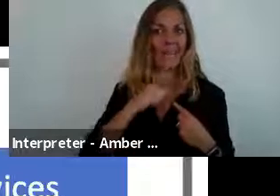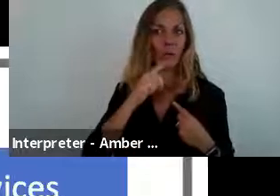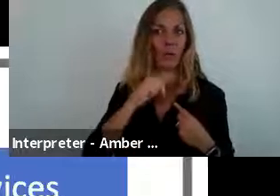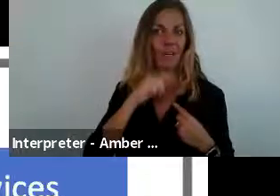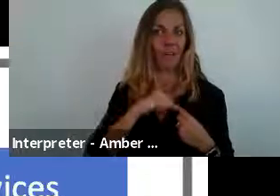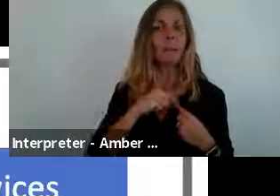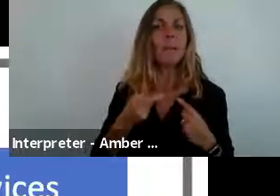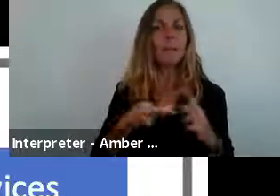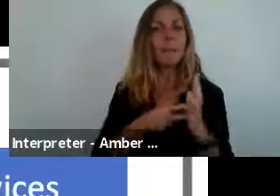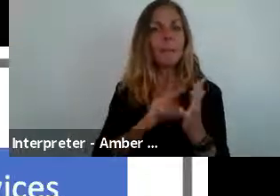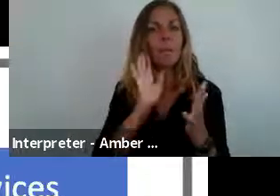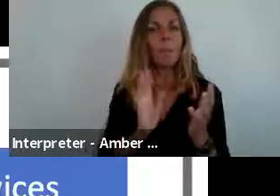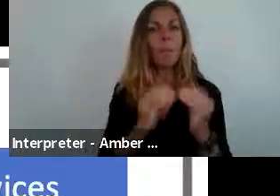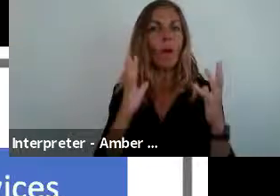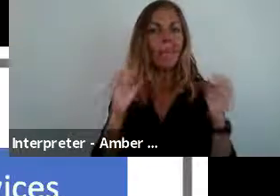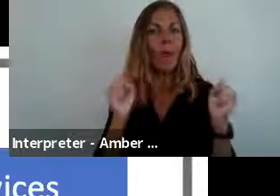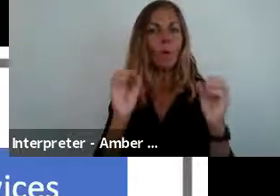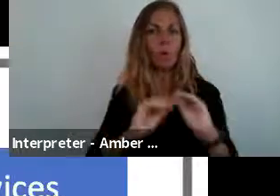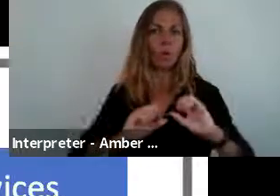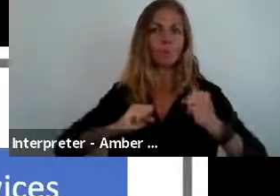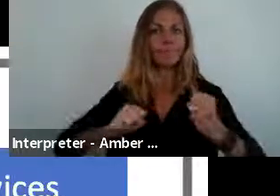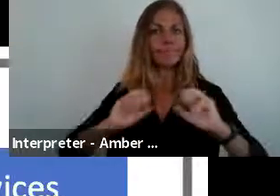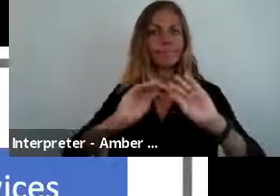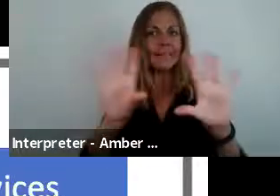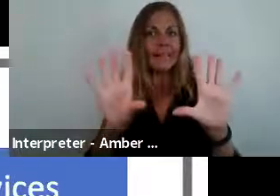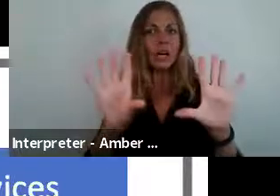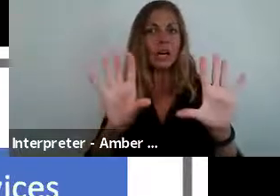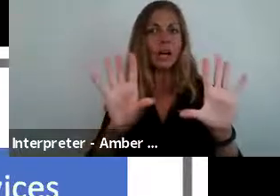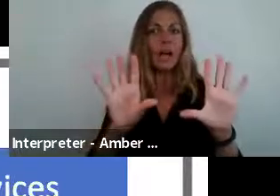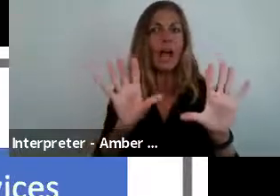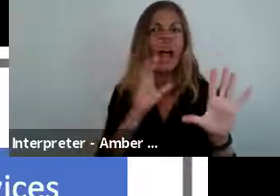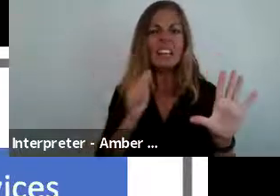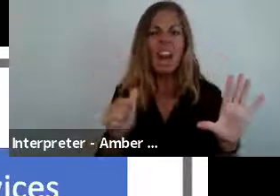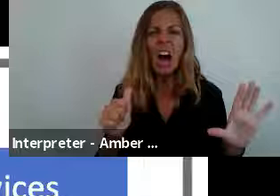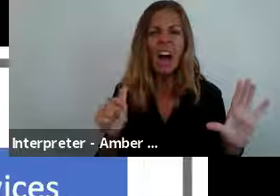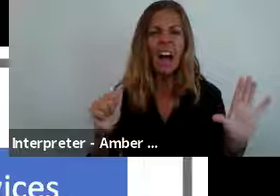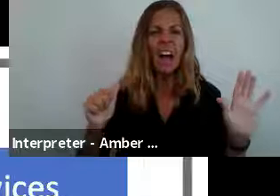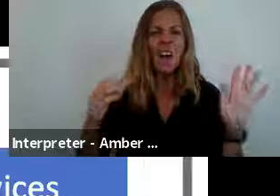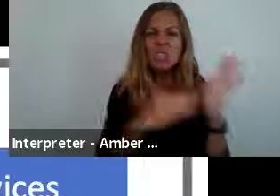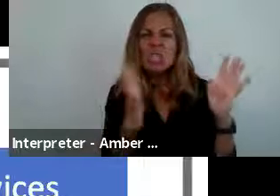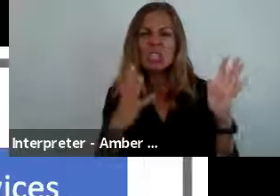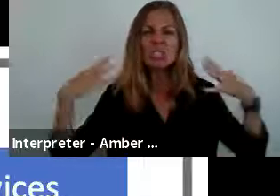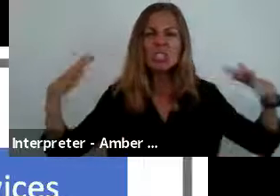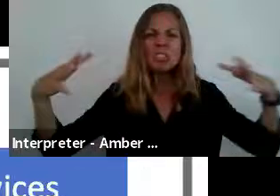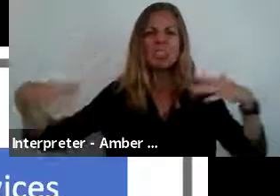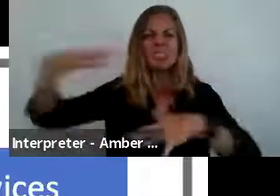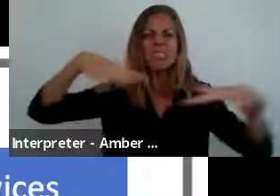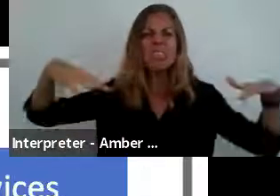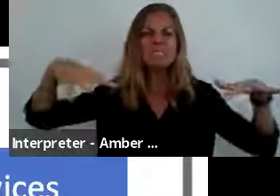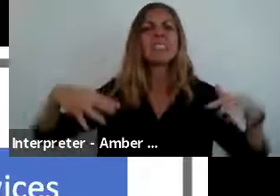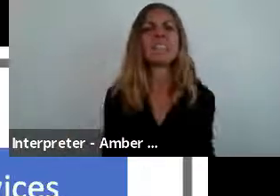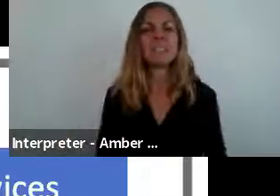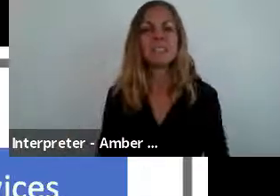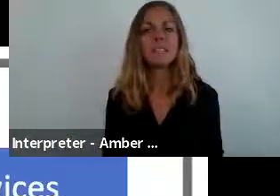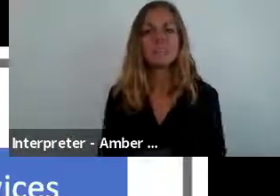it's going to be louder and more robust and not as susceptible to things like background noise or echoey rooms or